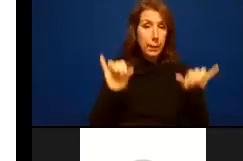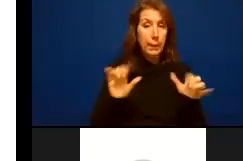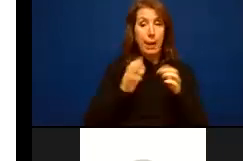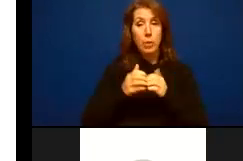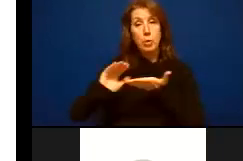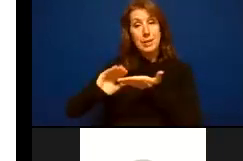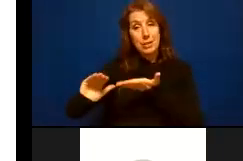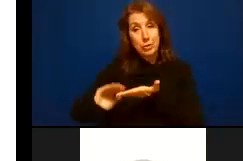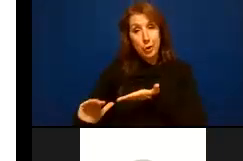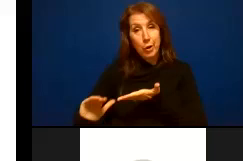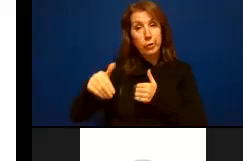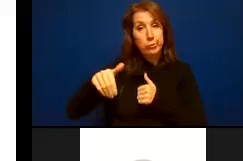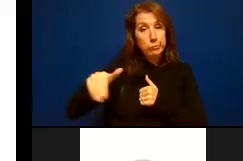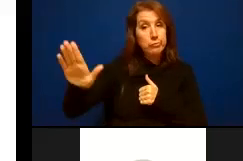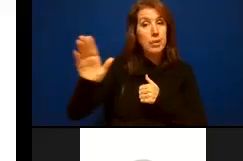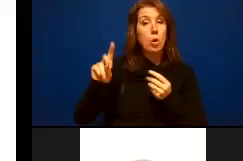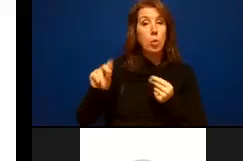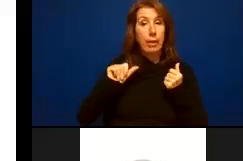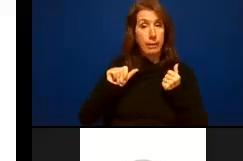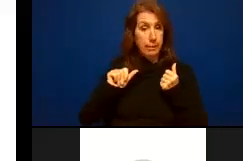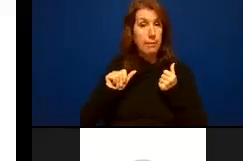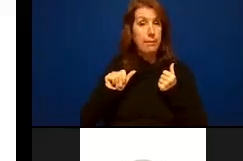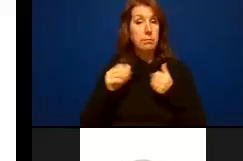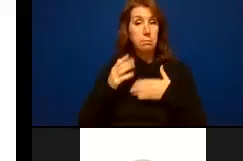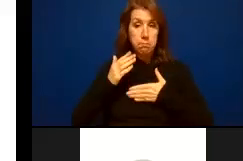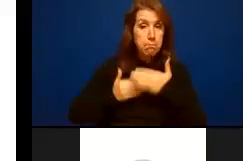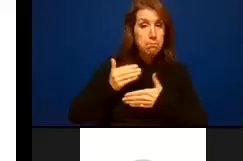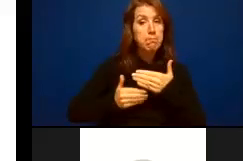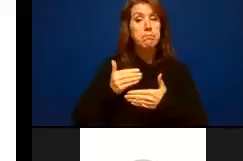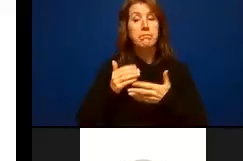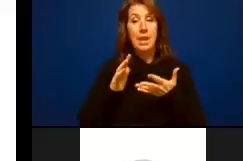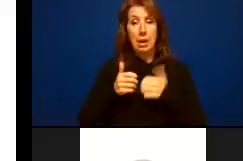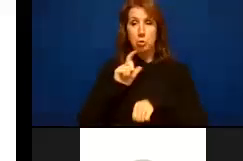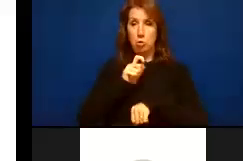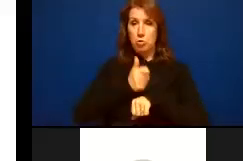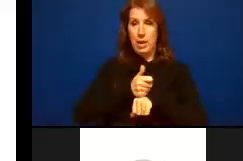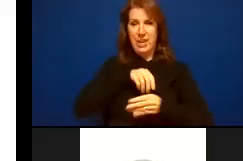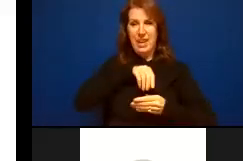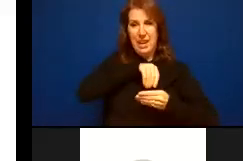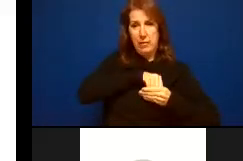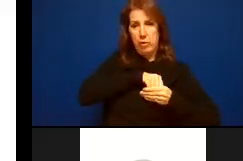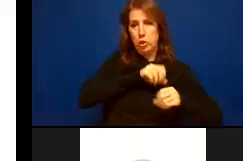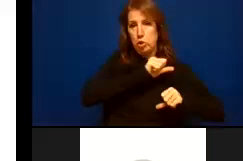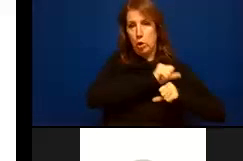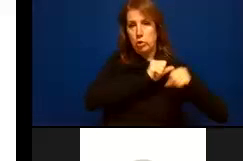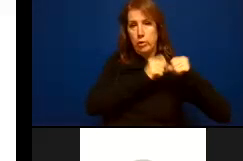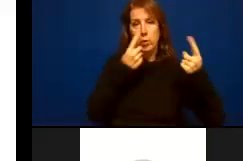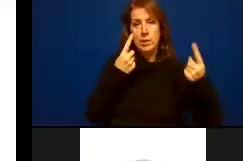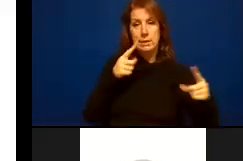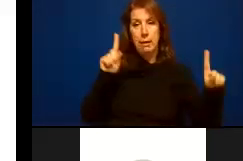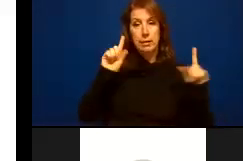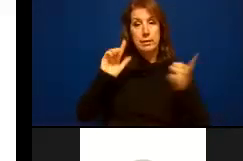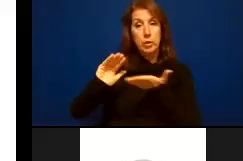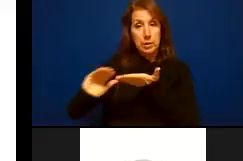discharge folks promptly, and how to kind of create the infrastructure to do that well. So, some